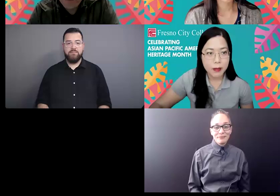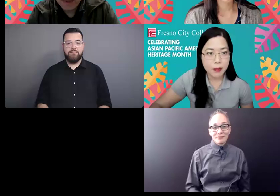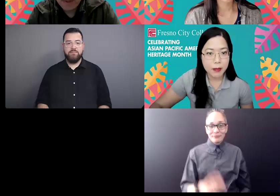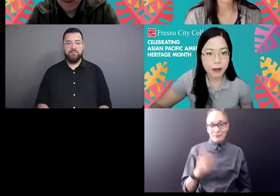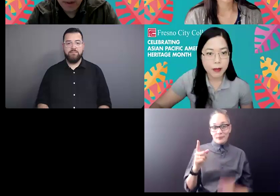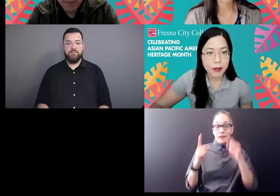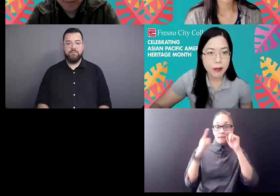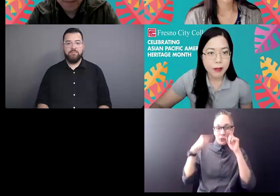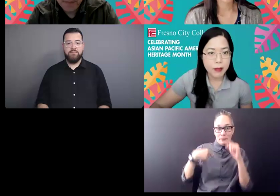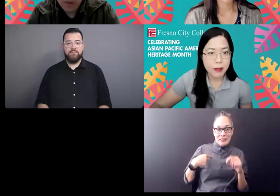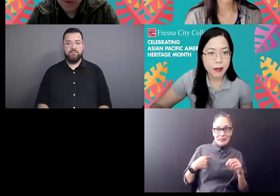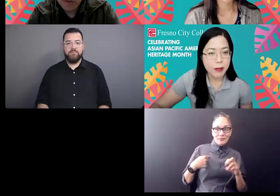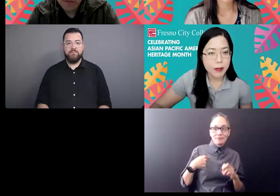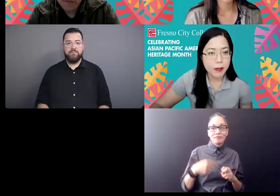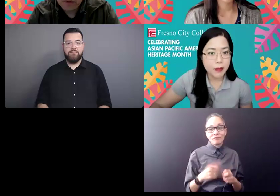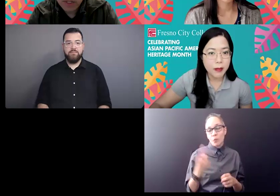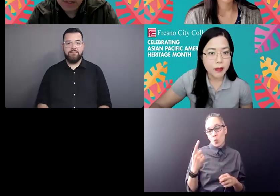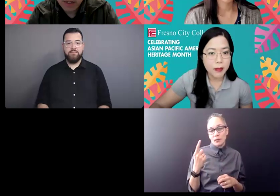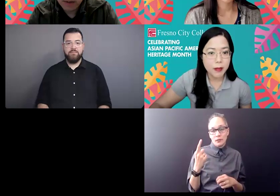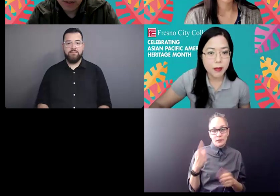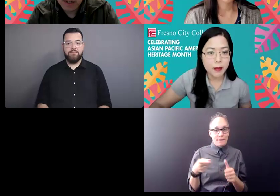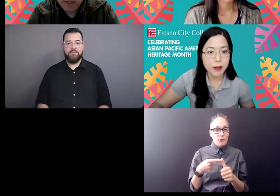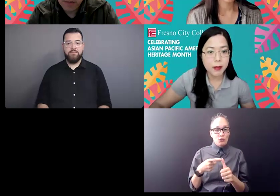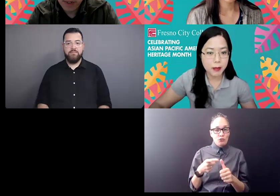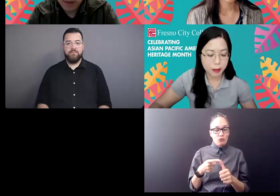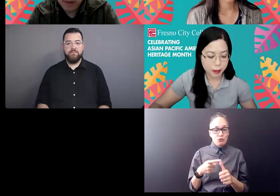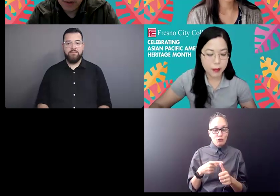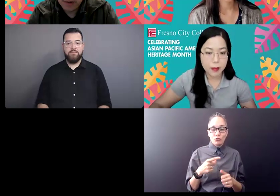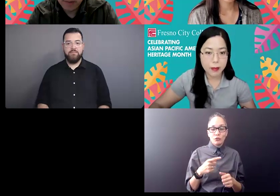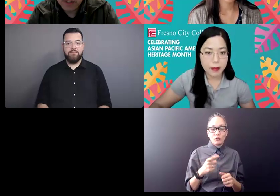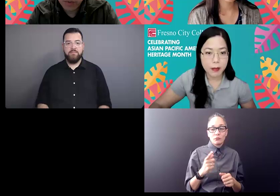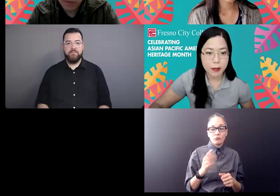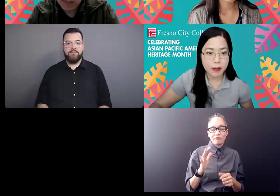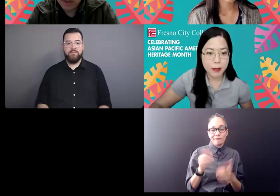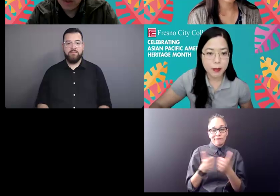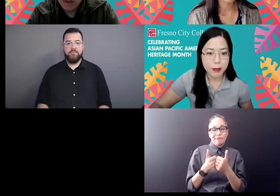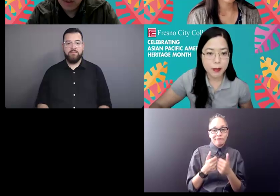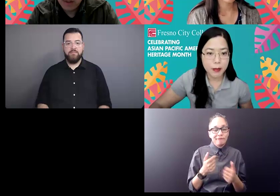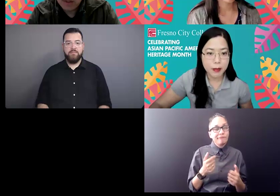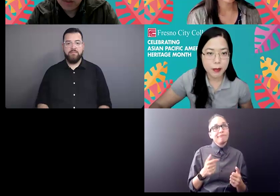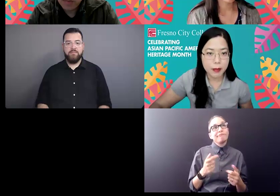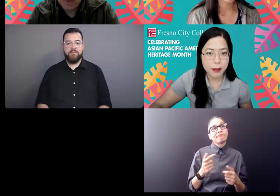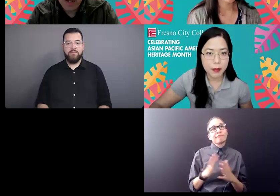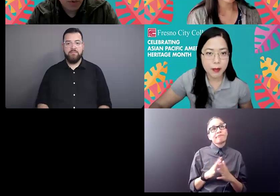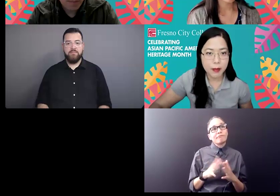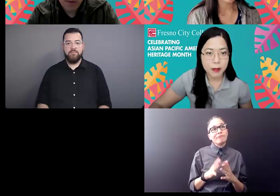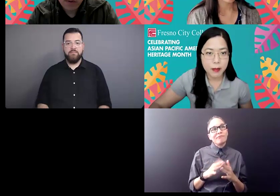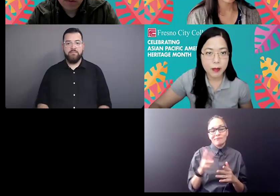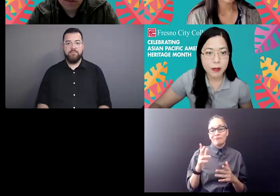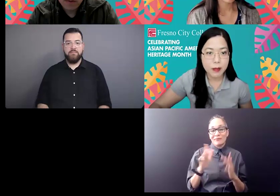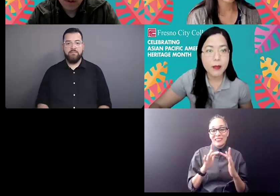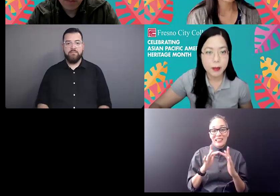For me, one of the first things that it comes to mind, just reflecting, is probably